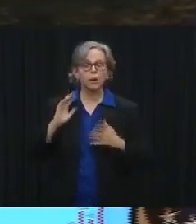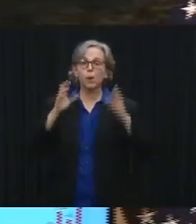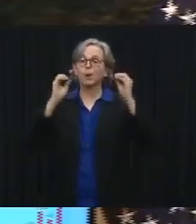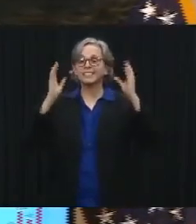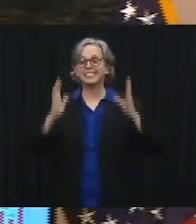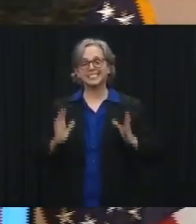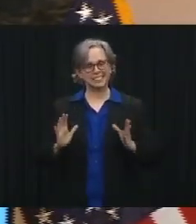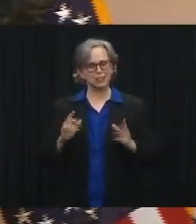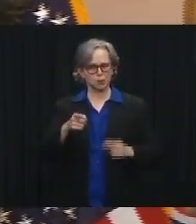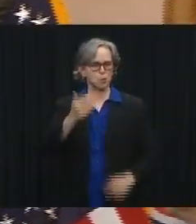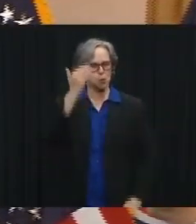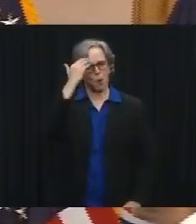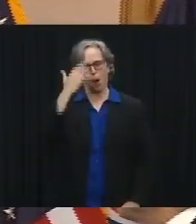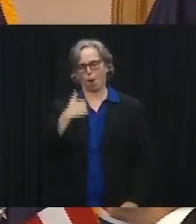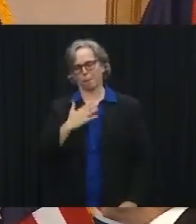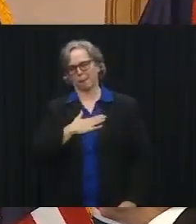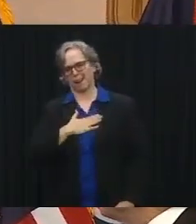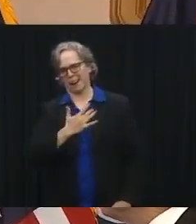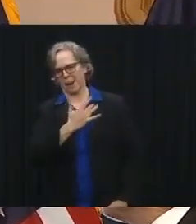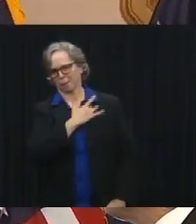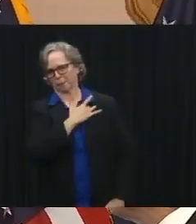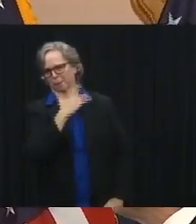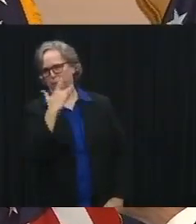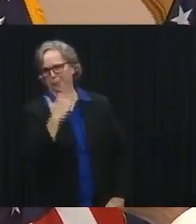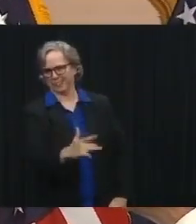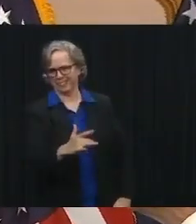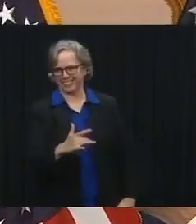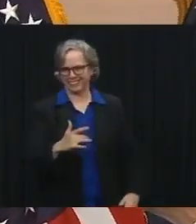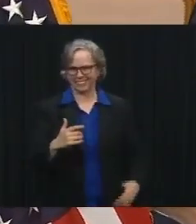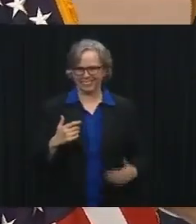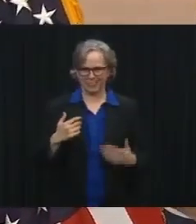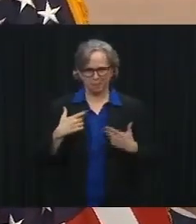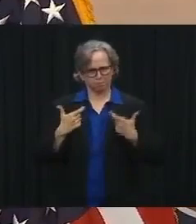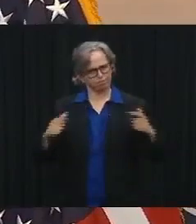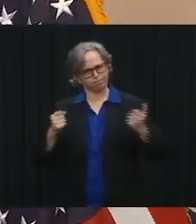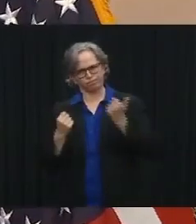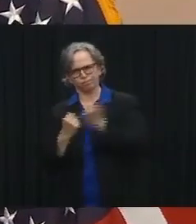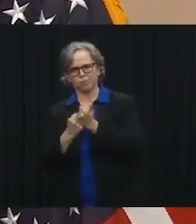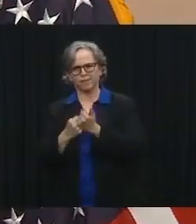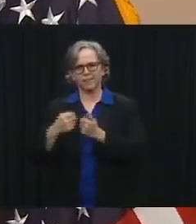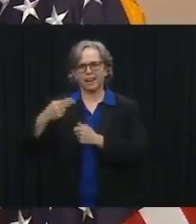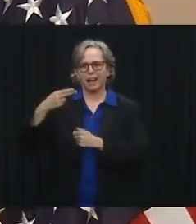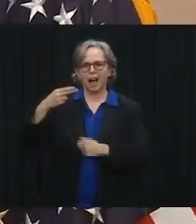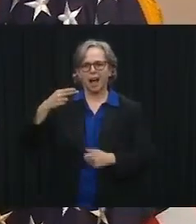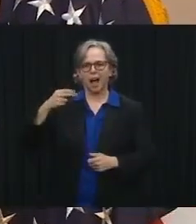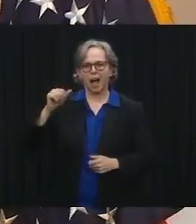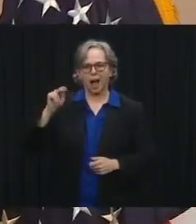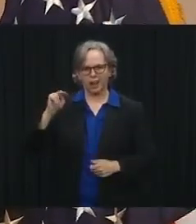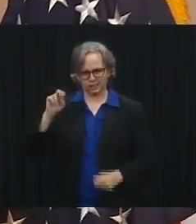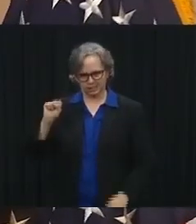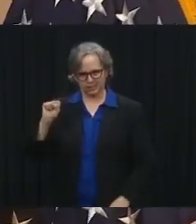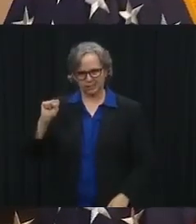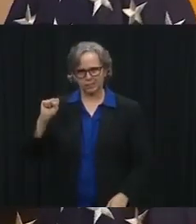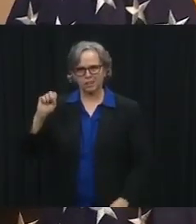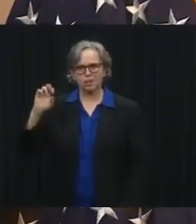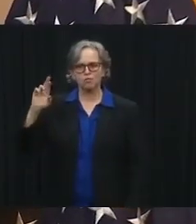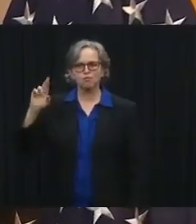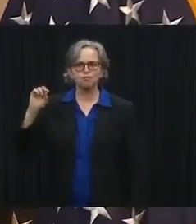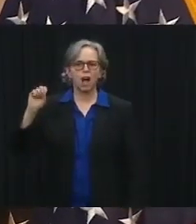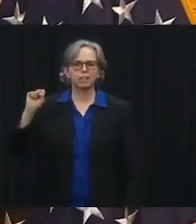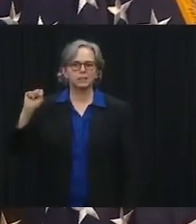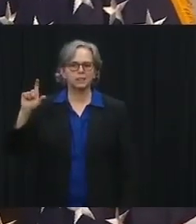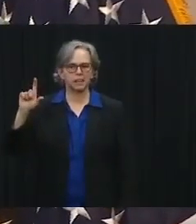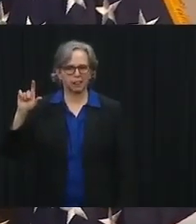know that I'm a big fan of Hans Rosling, great TED Talk, one of the greatest